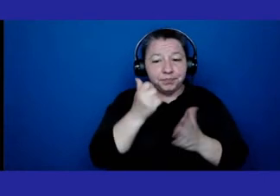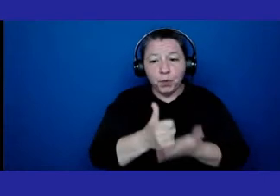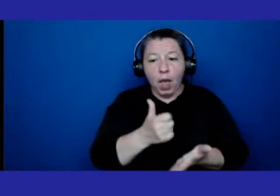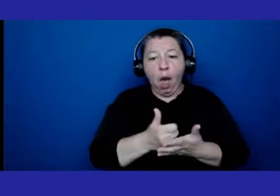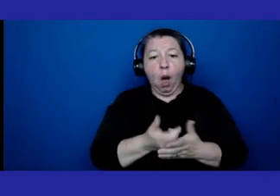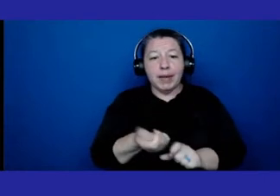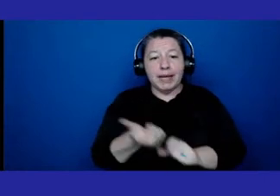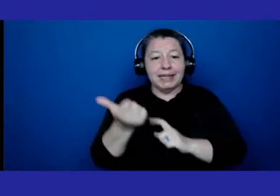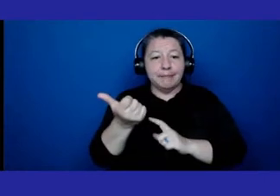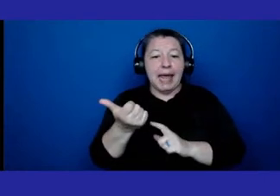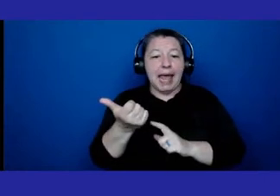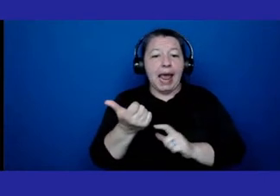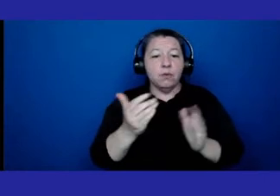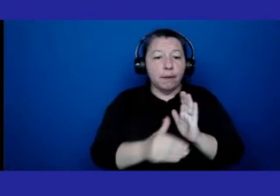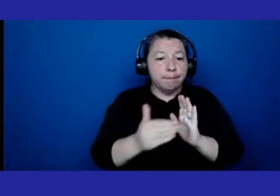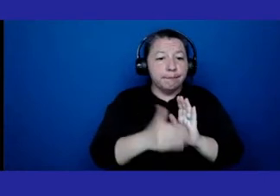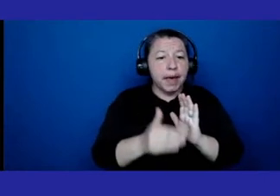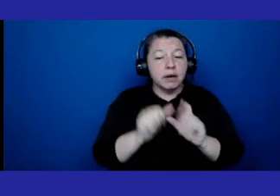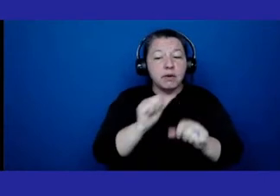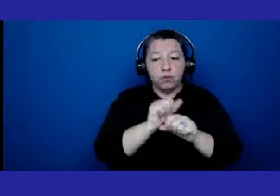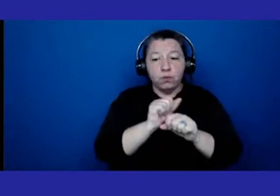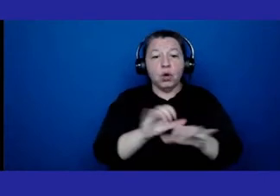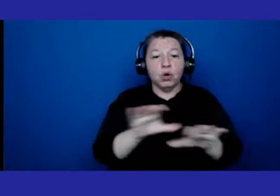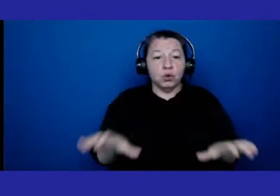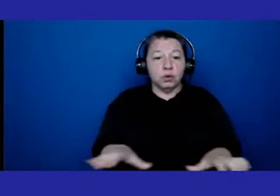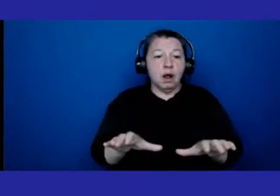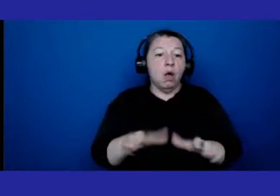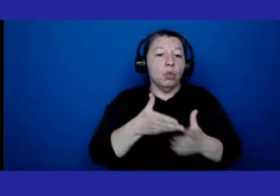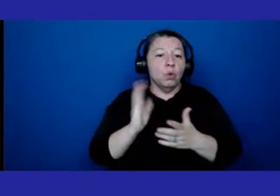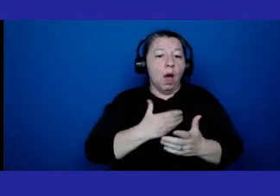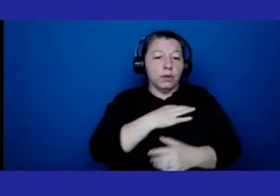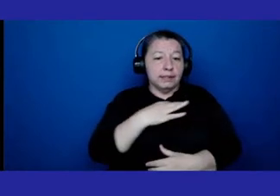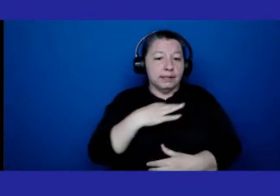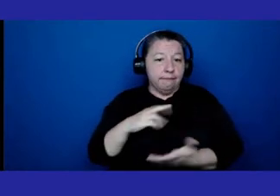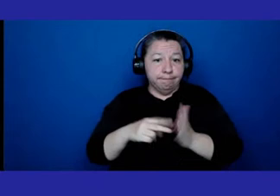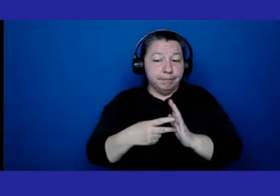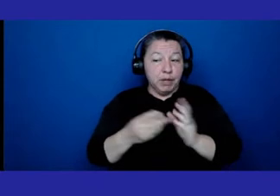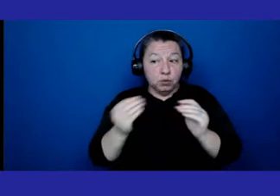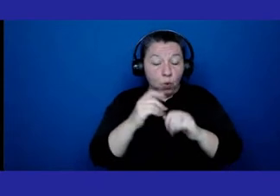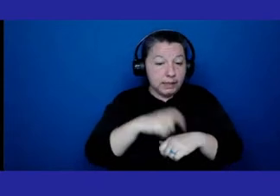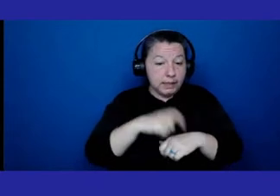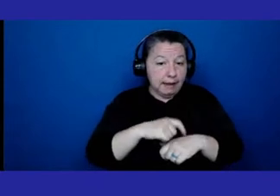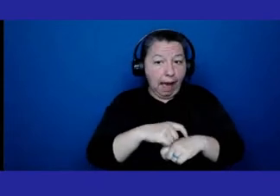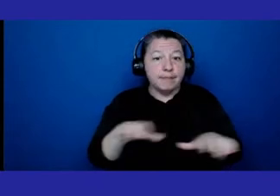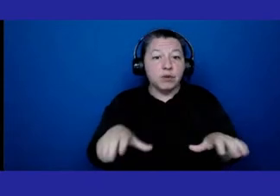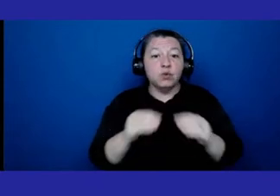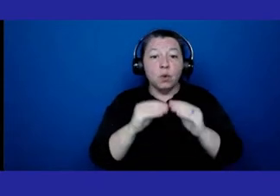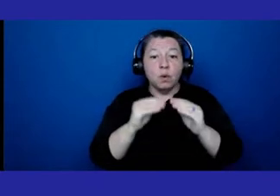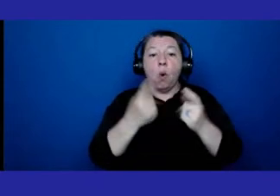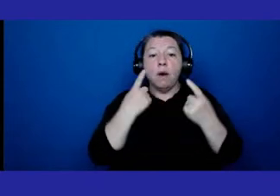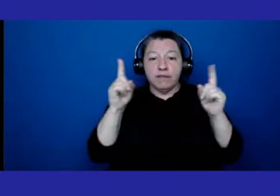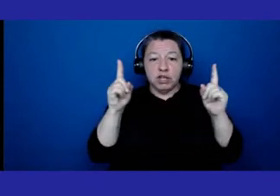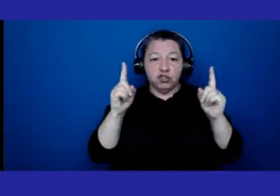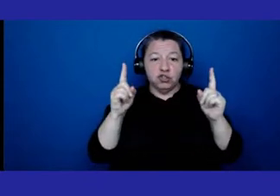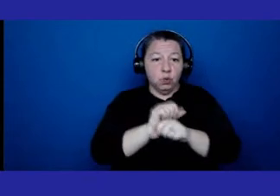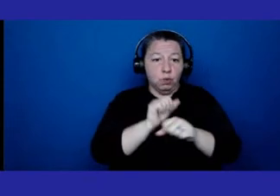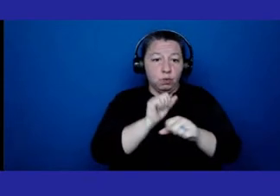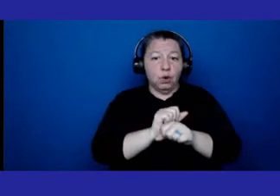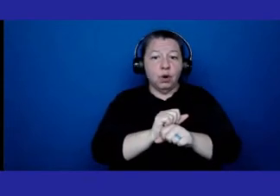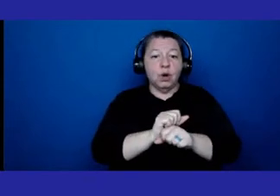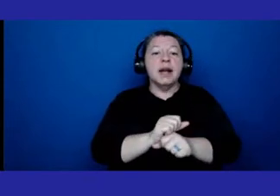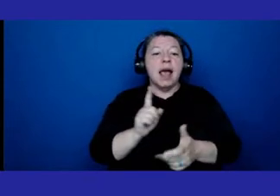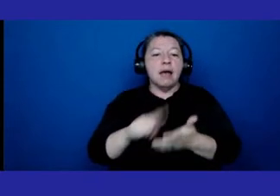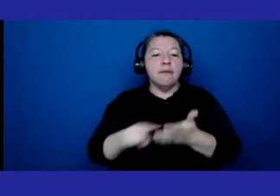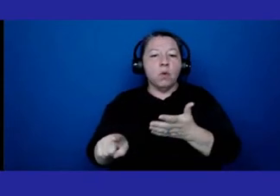repetitive work that's been done by our staff. This means that they'll have more time to do more efficient work and follow up on high